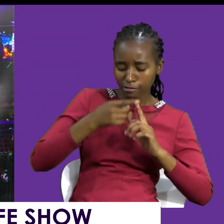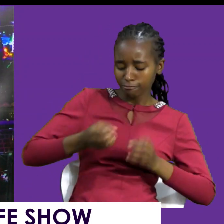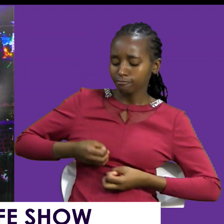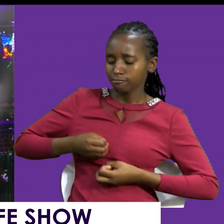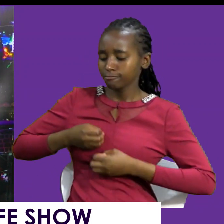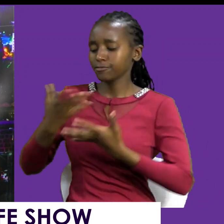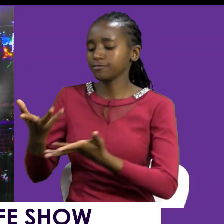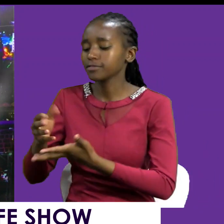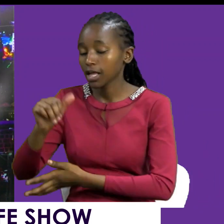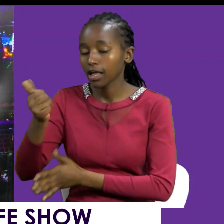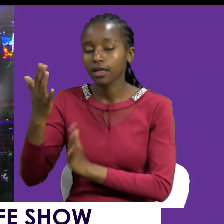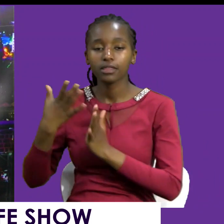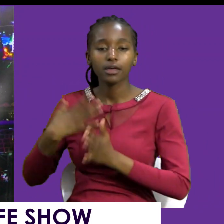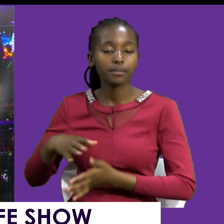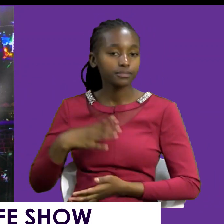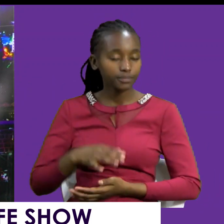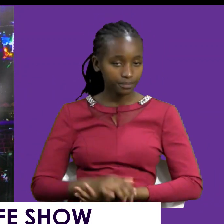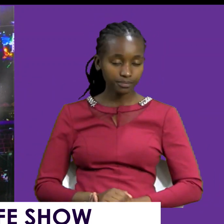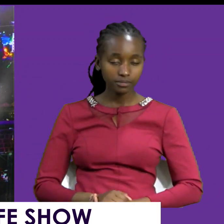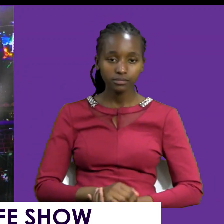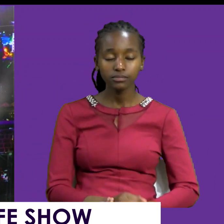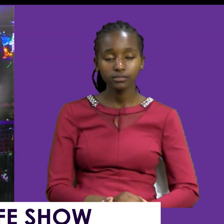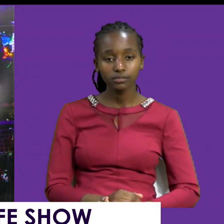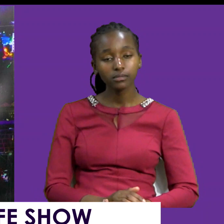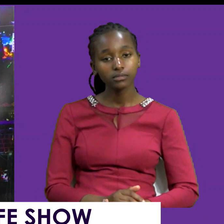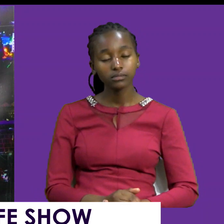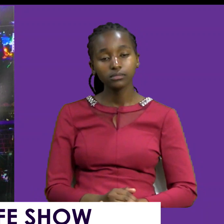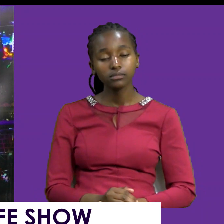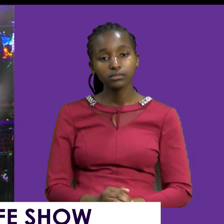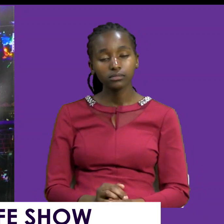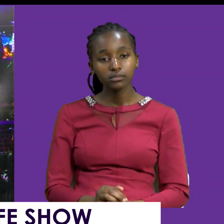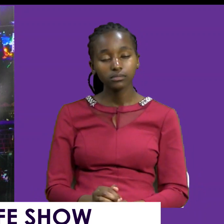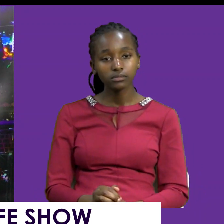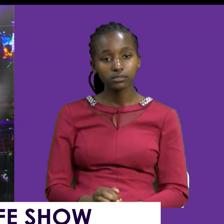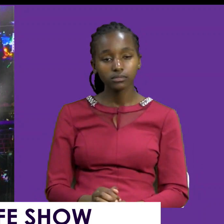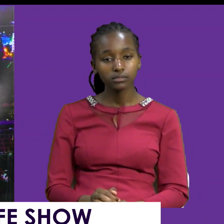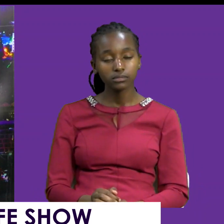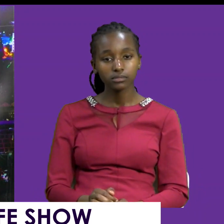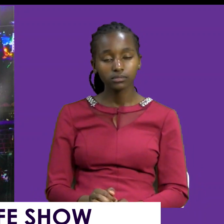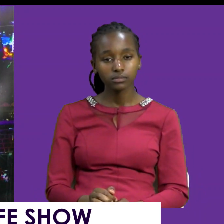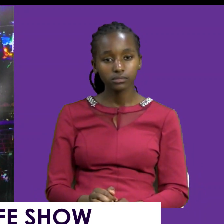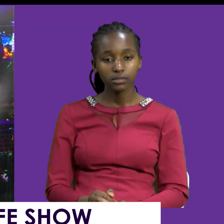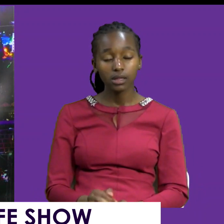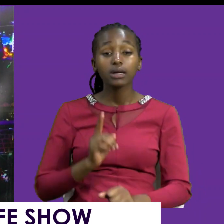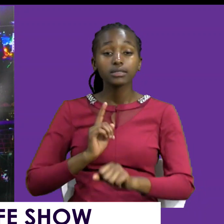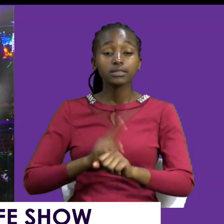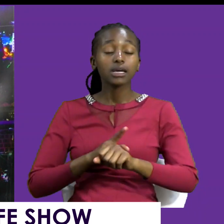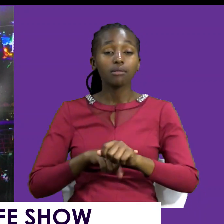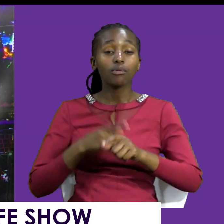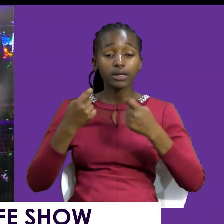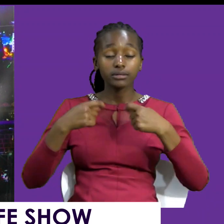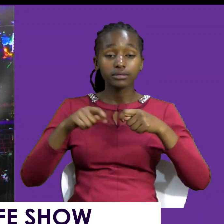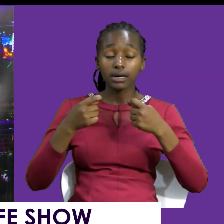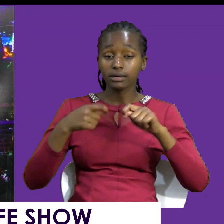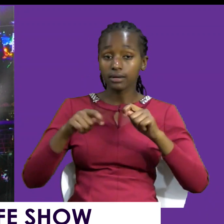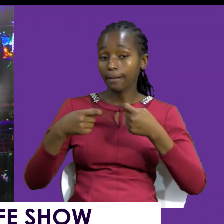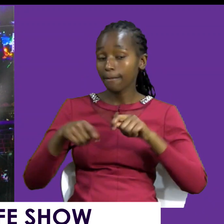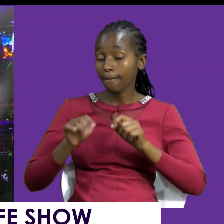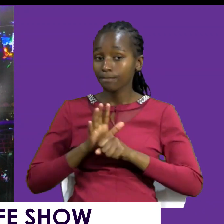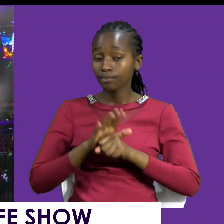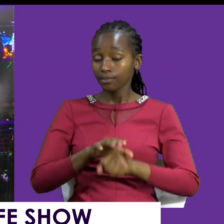What you're doing in that public setting, when you try to bring somebody else down and try to speak